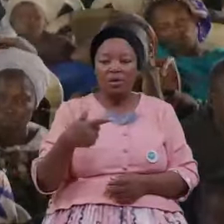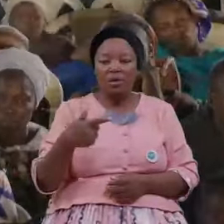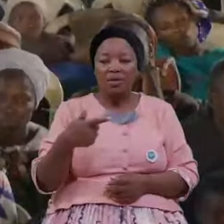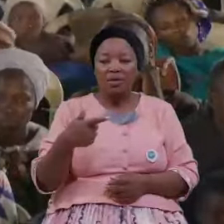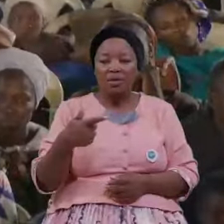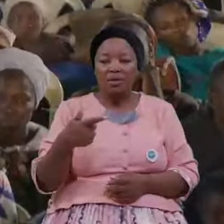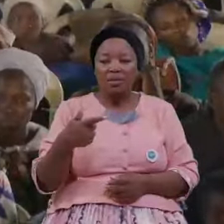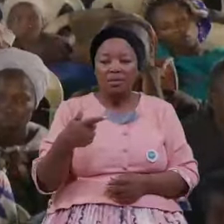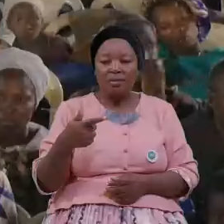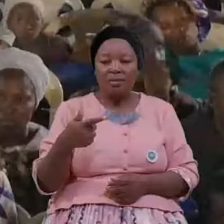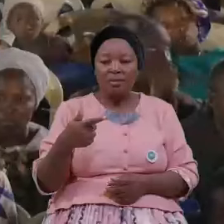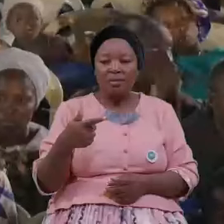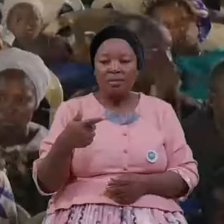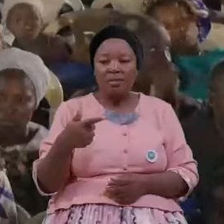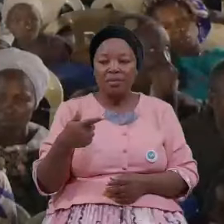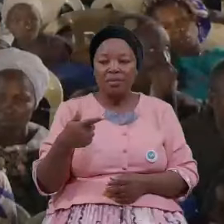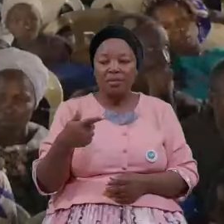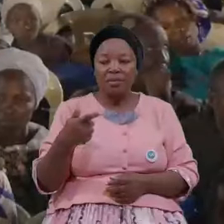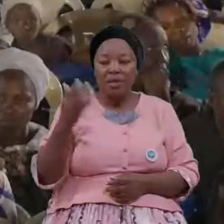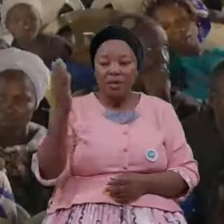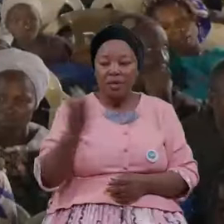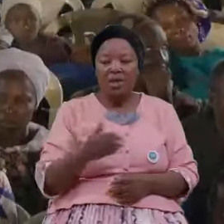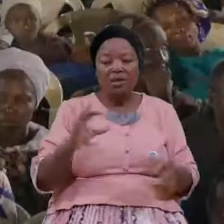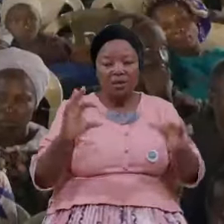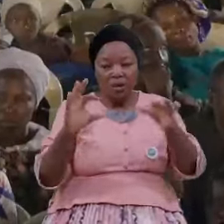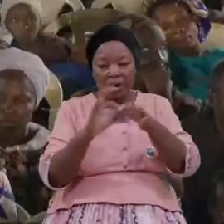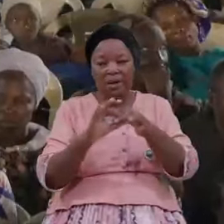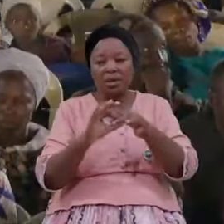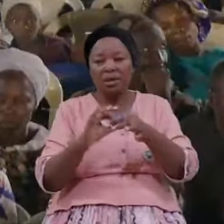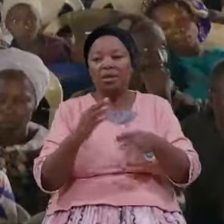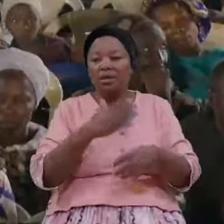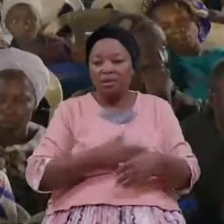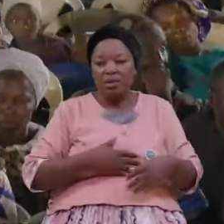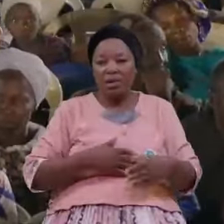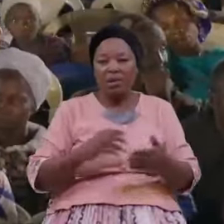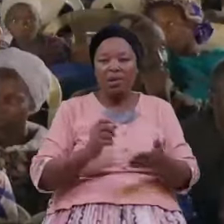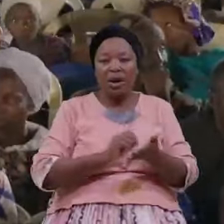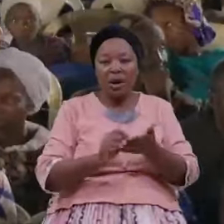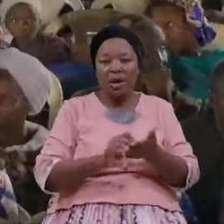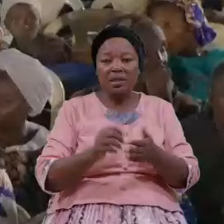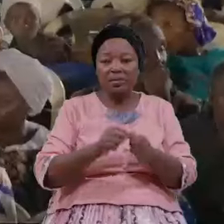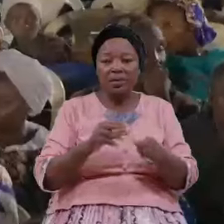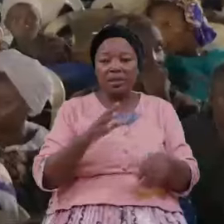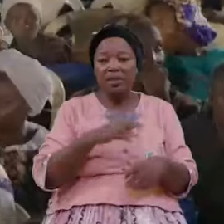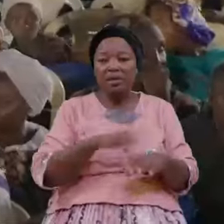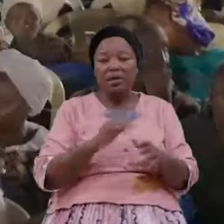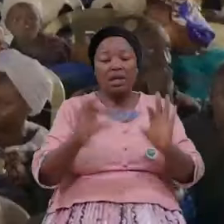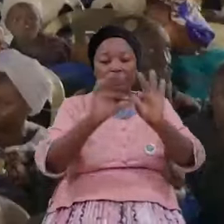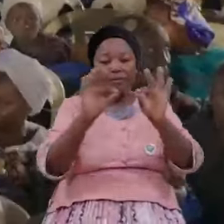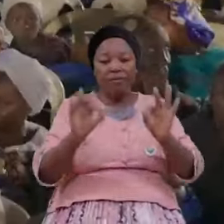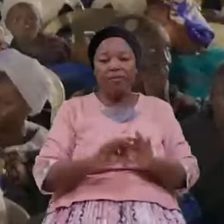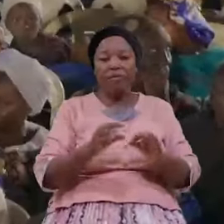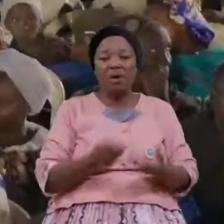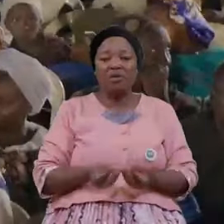And fill the form so we can assist you further in your new walk